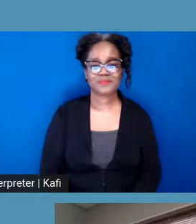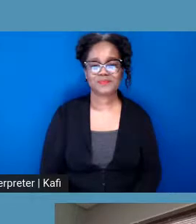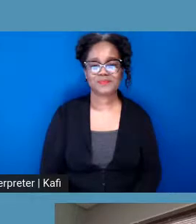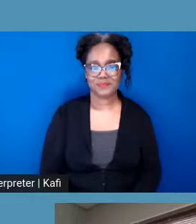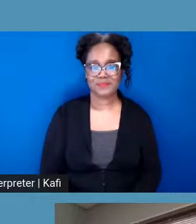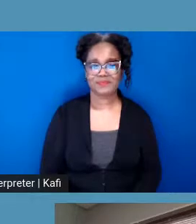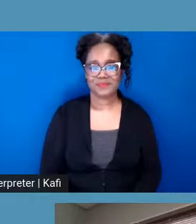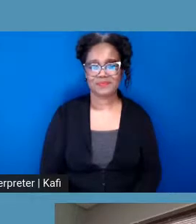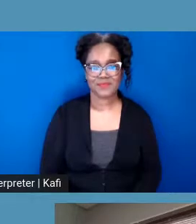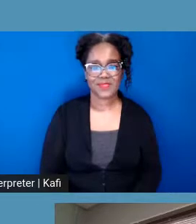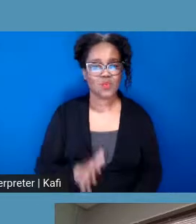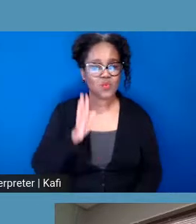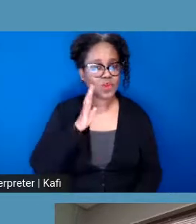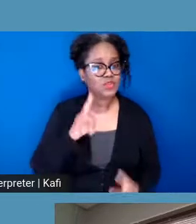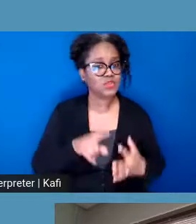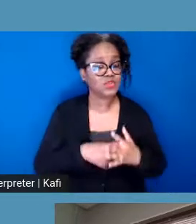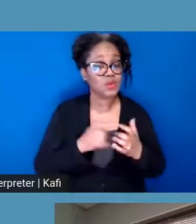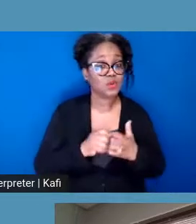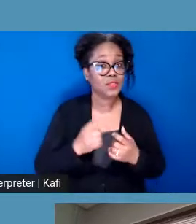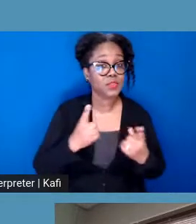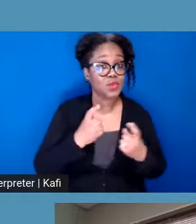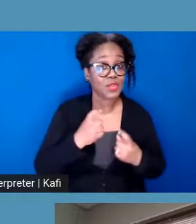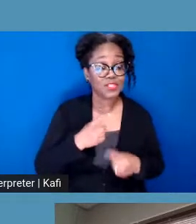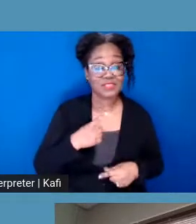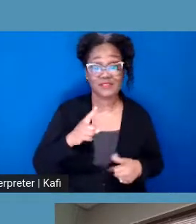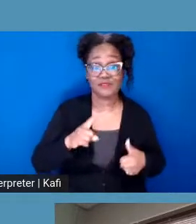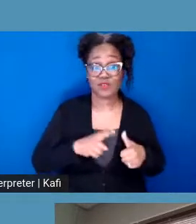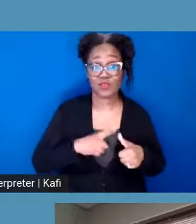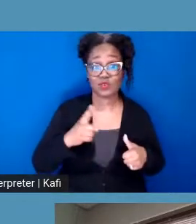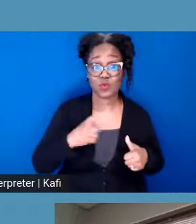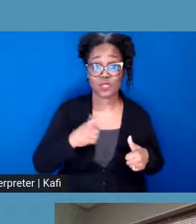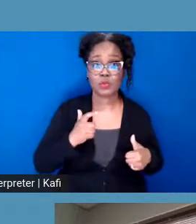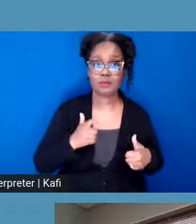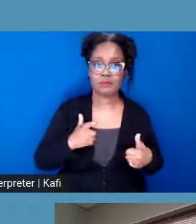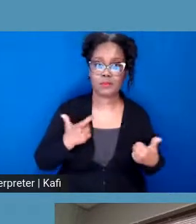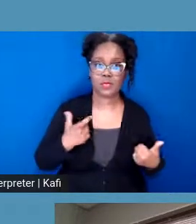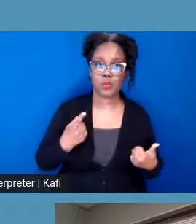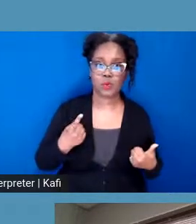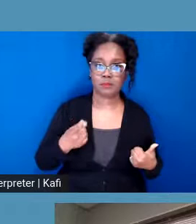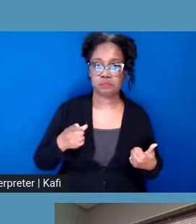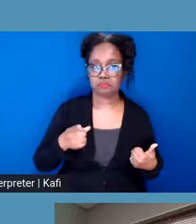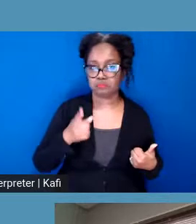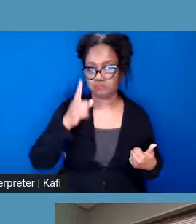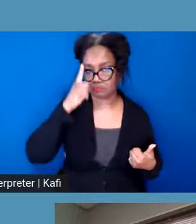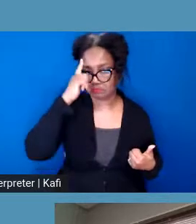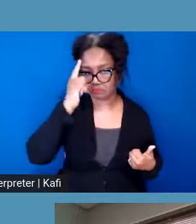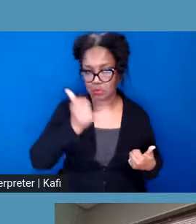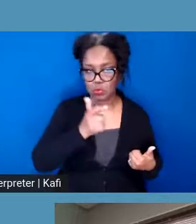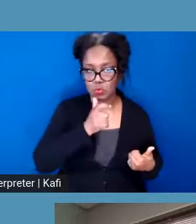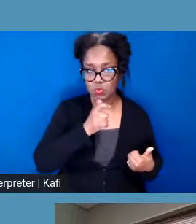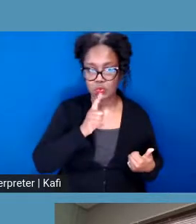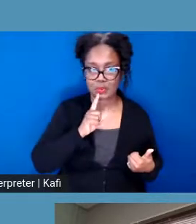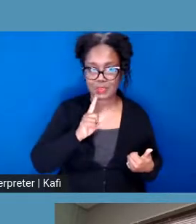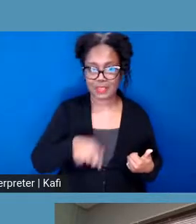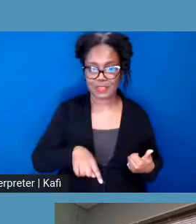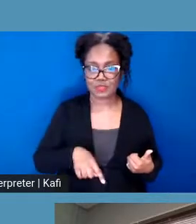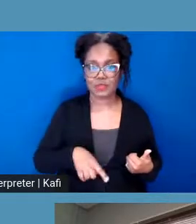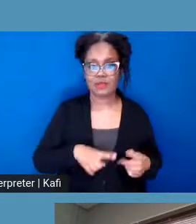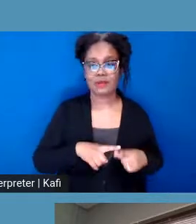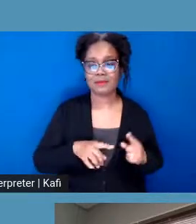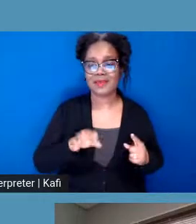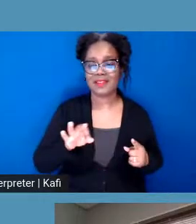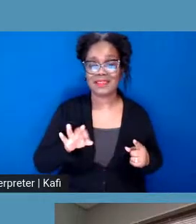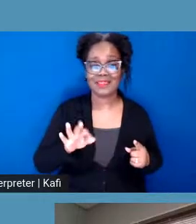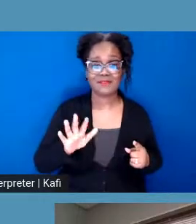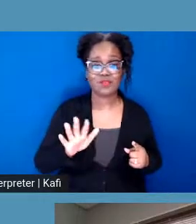any of you that would like to respond. If a digitization effort is limited, what should be prioritized